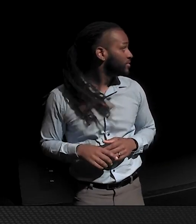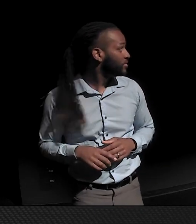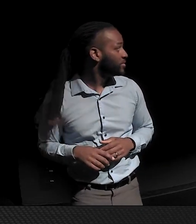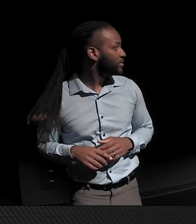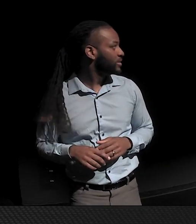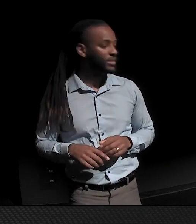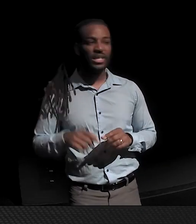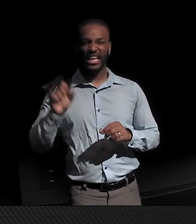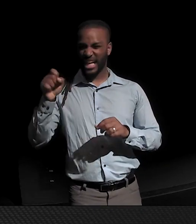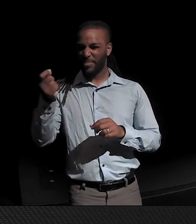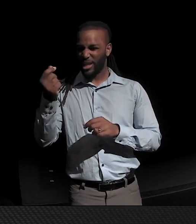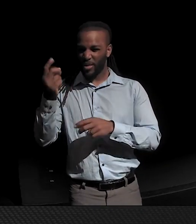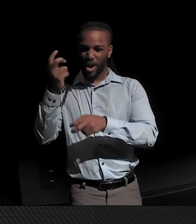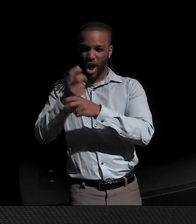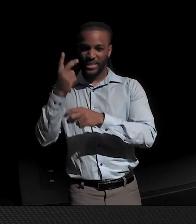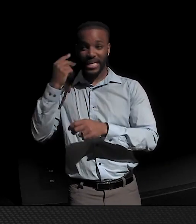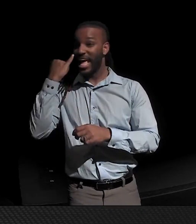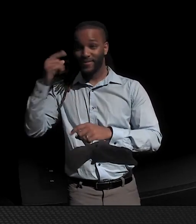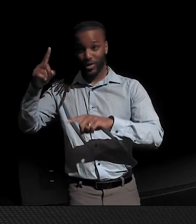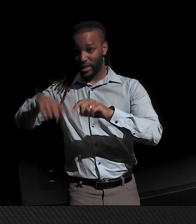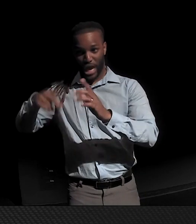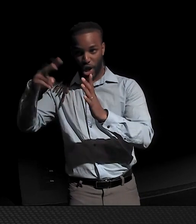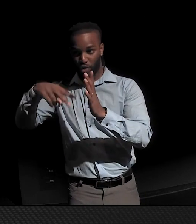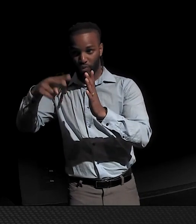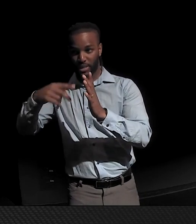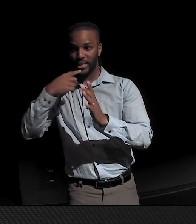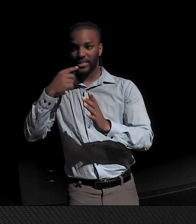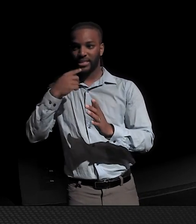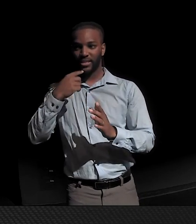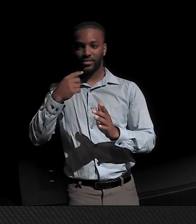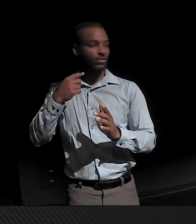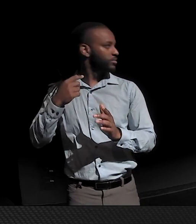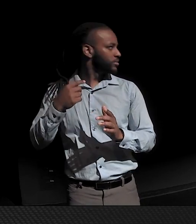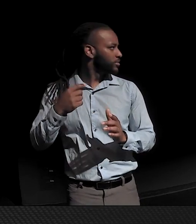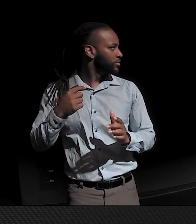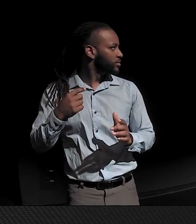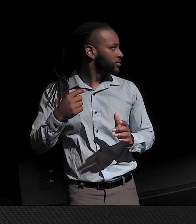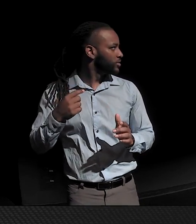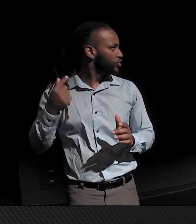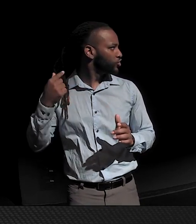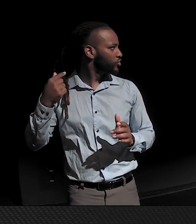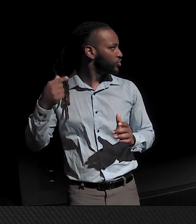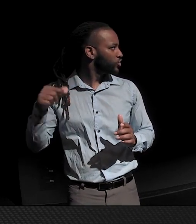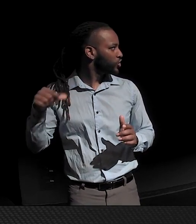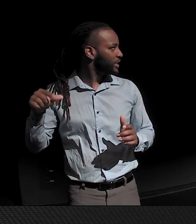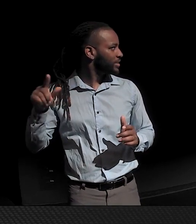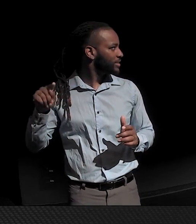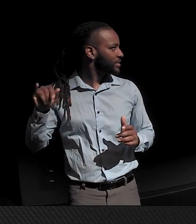a little hard to see, but if you can't read what that says, it says Dream Tie.